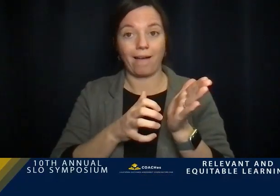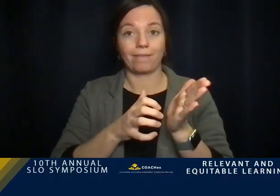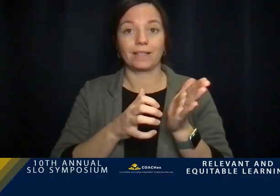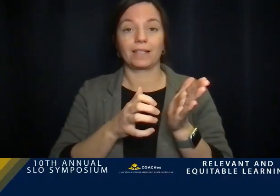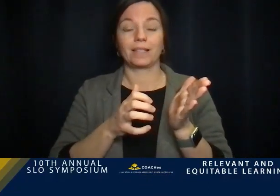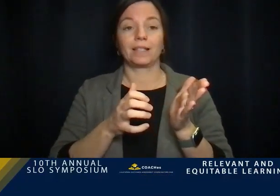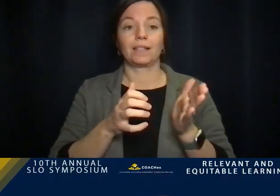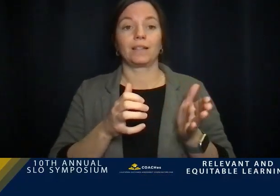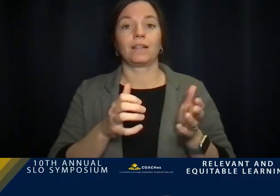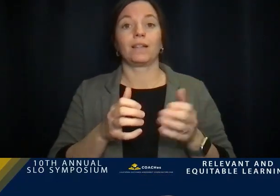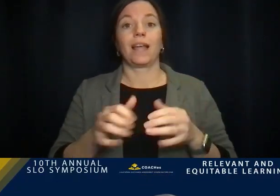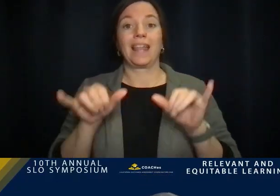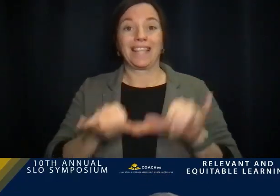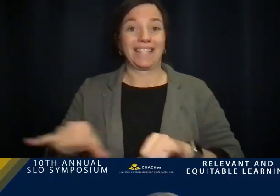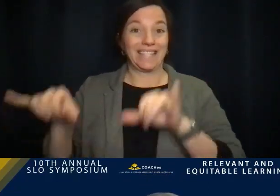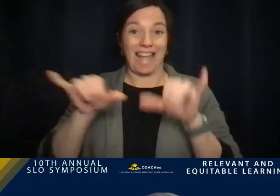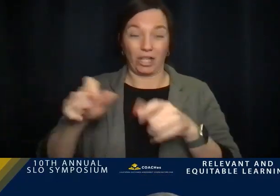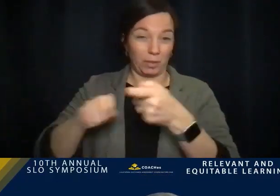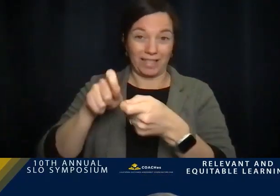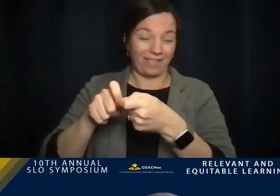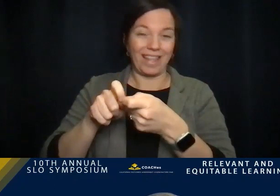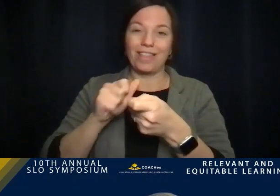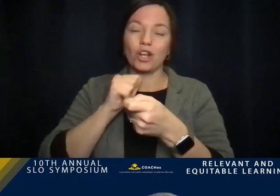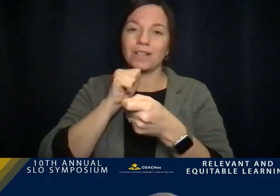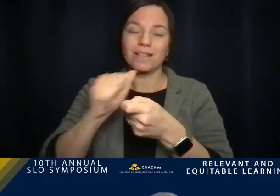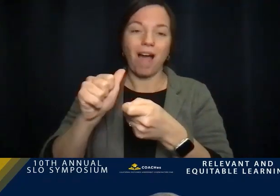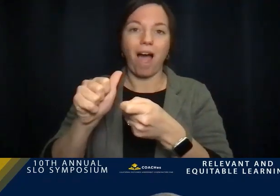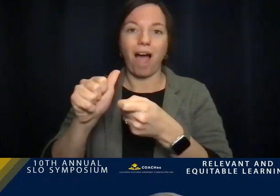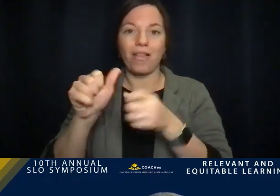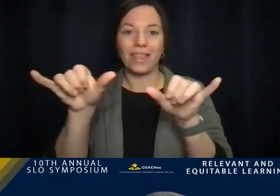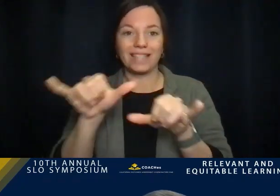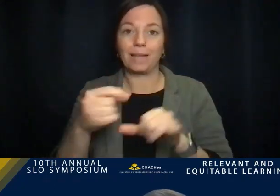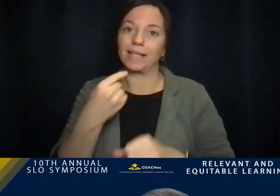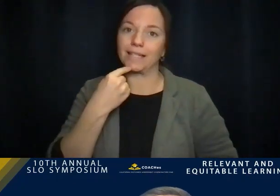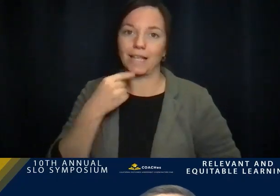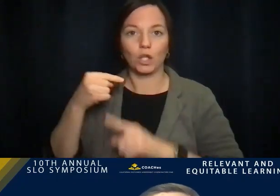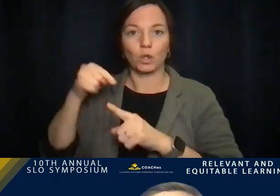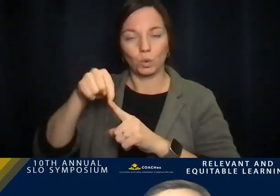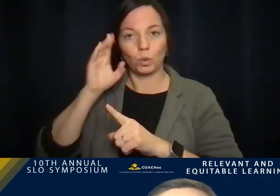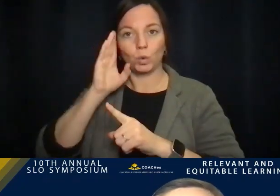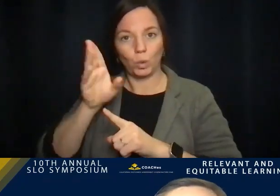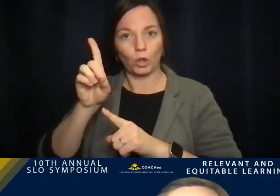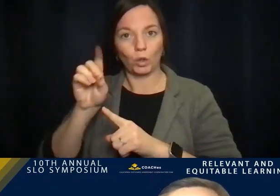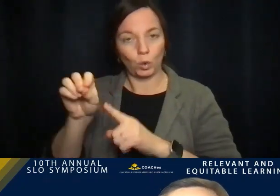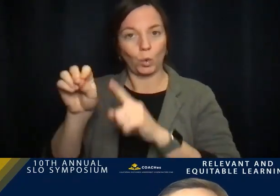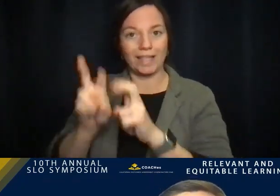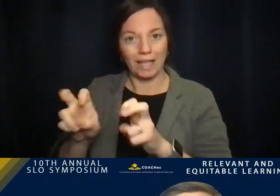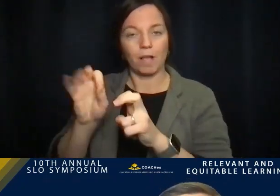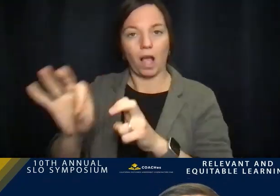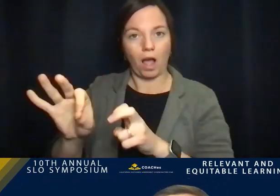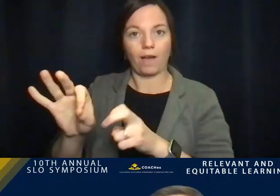many standards specifically that say thou shalt do assessment of learning